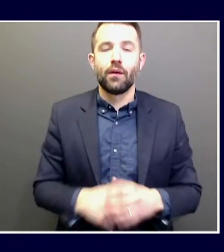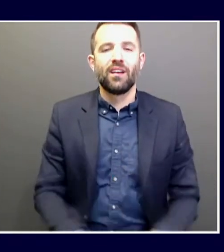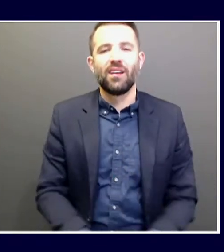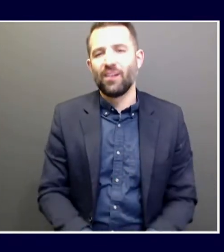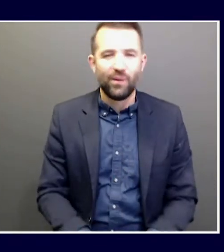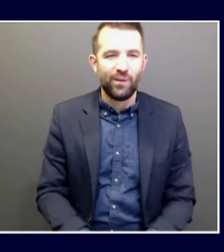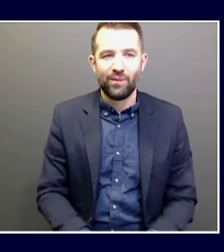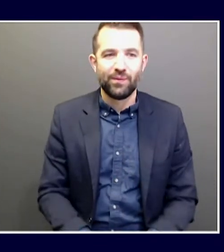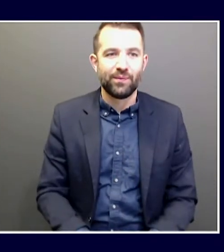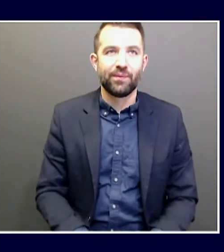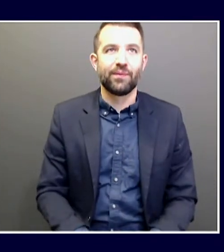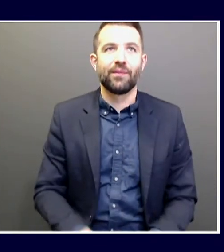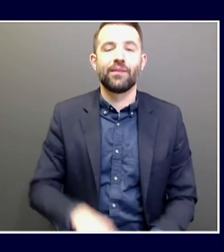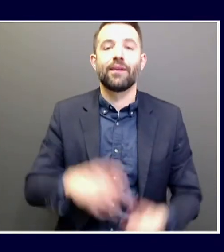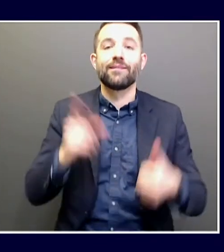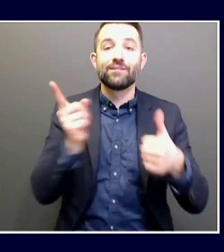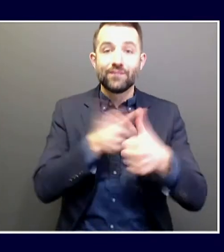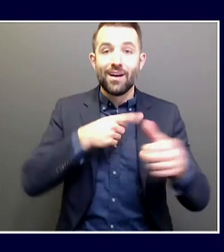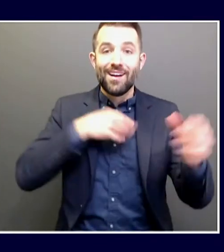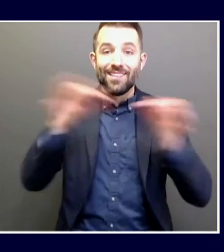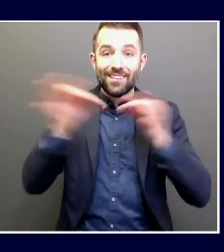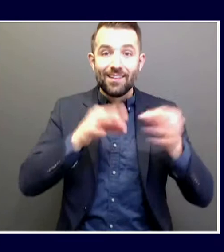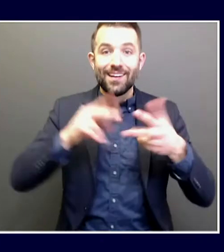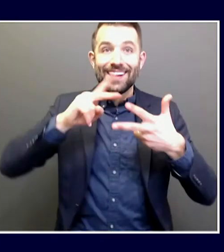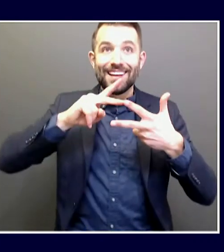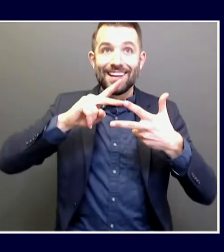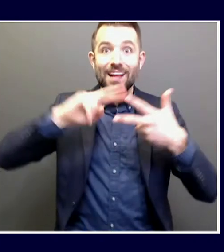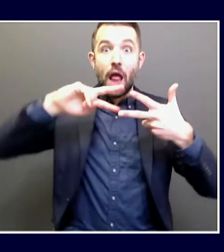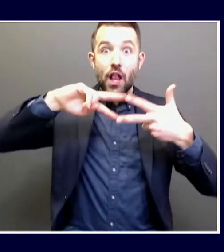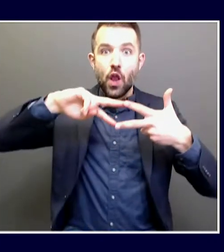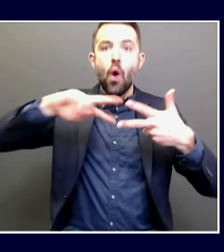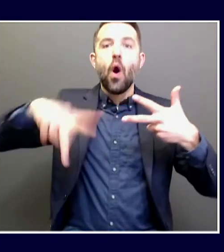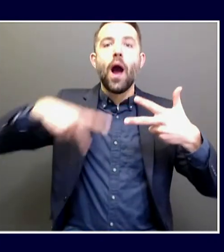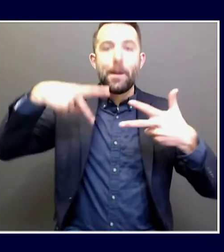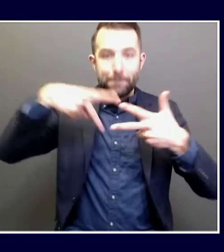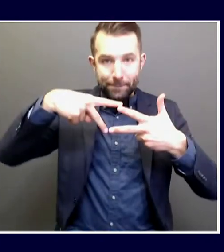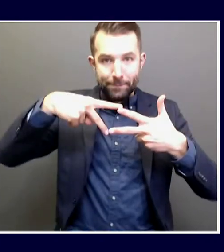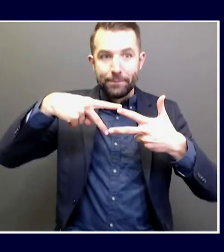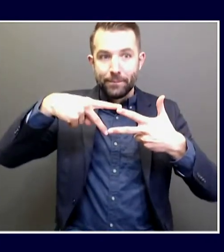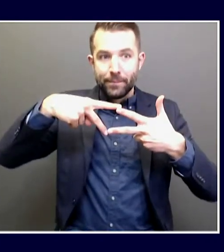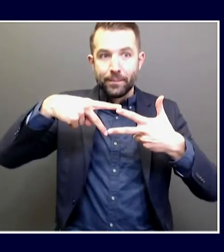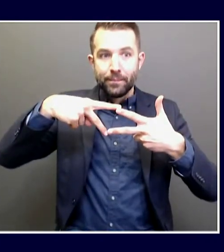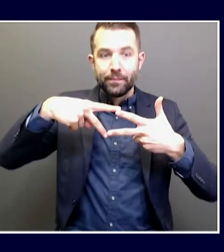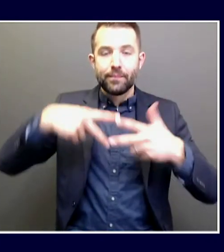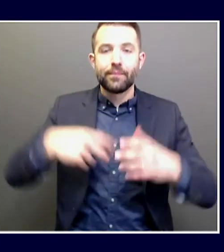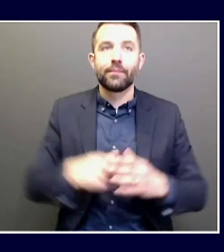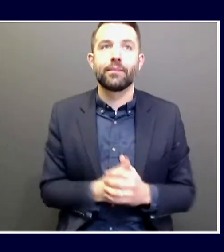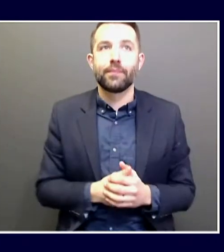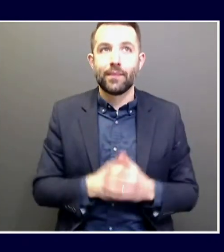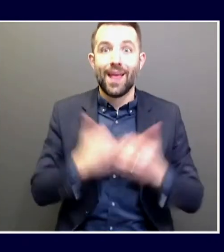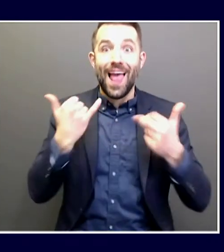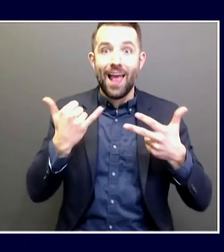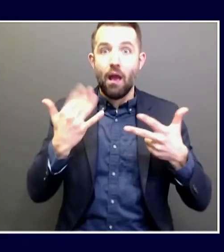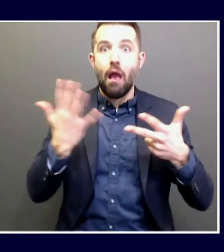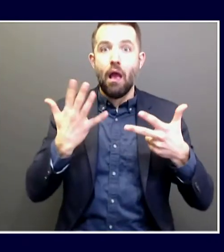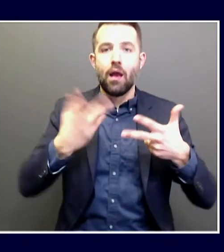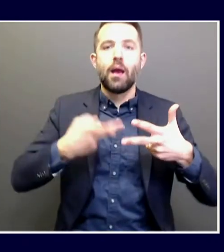occurred first, and then we had to revert it. We can get you something a little bit more official, but yeah, it was